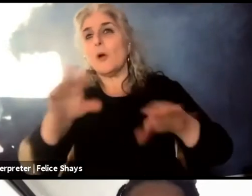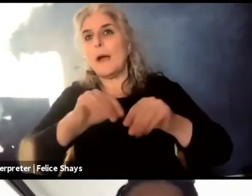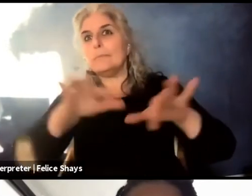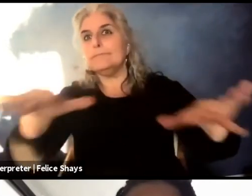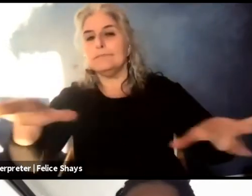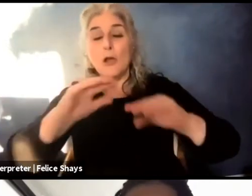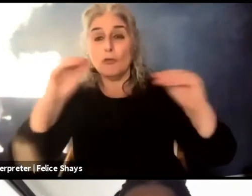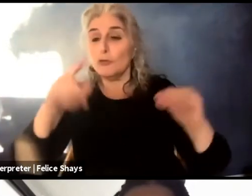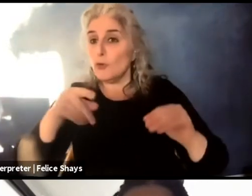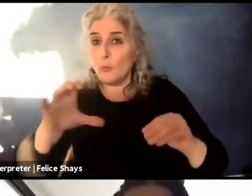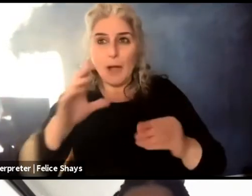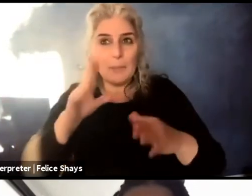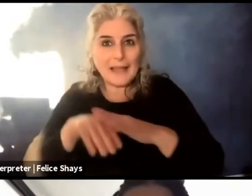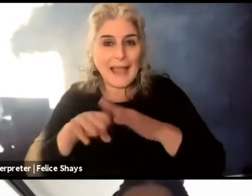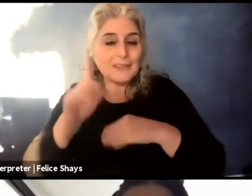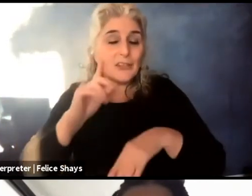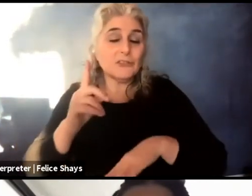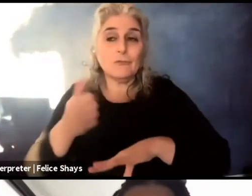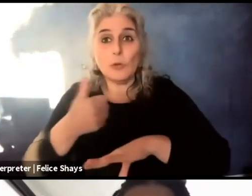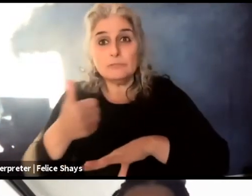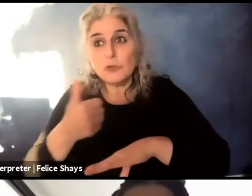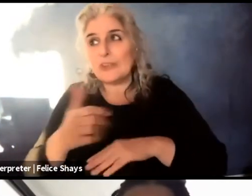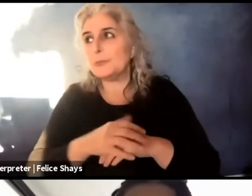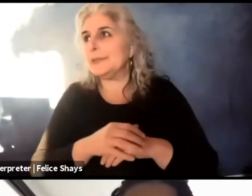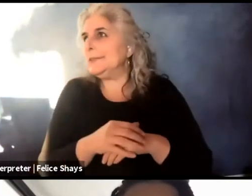no public access of transportation,